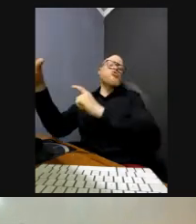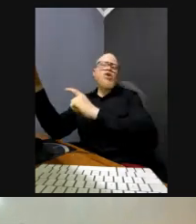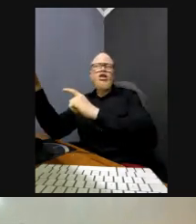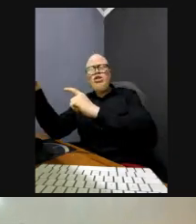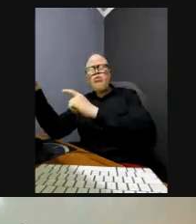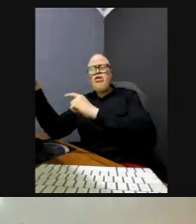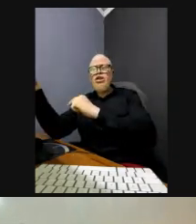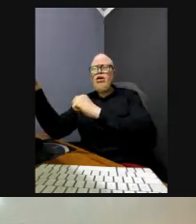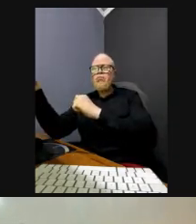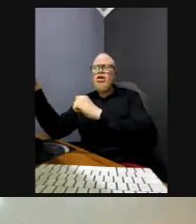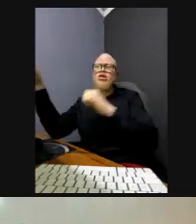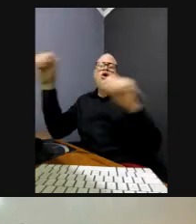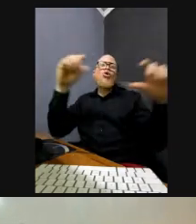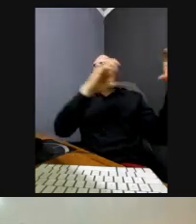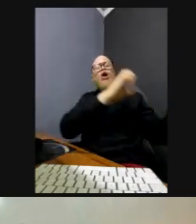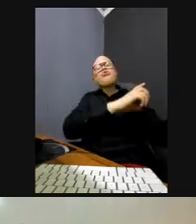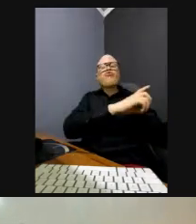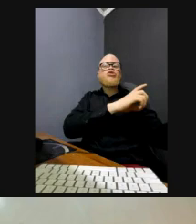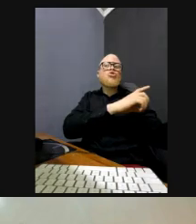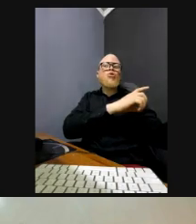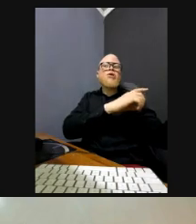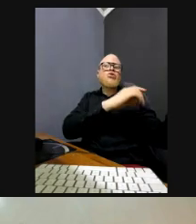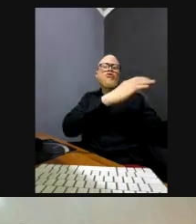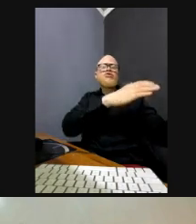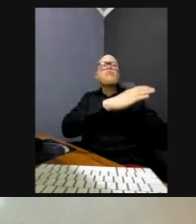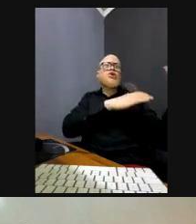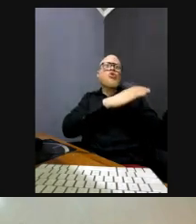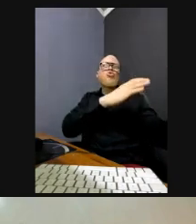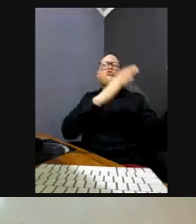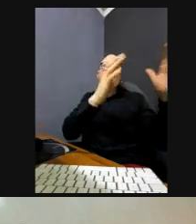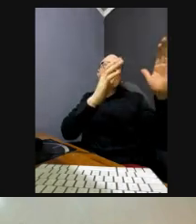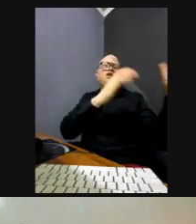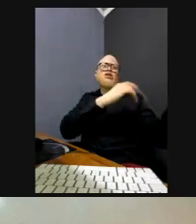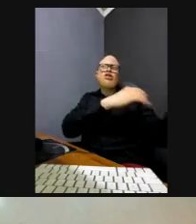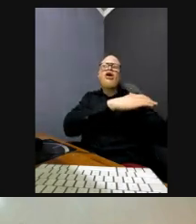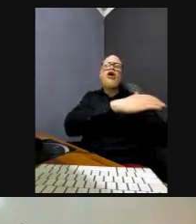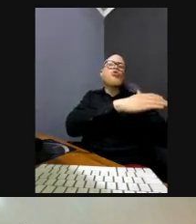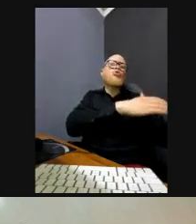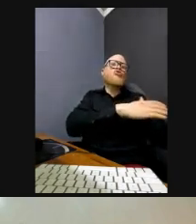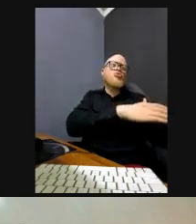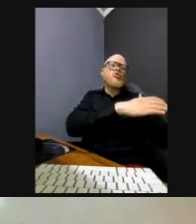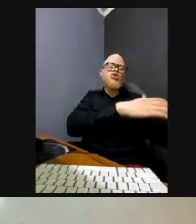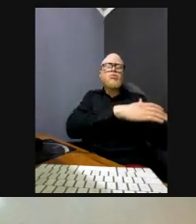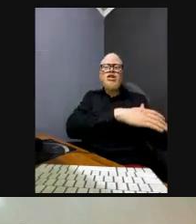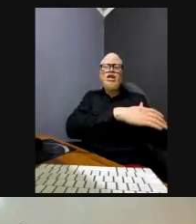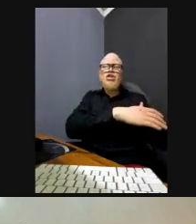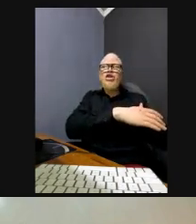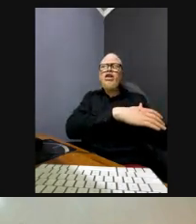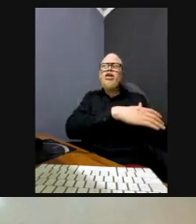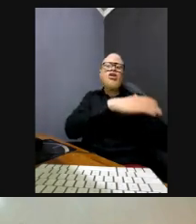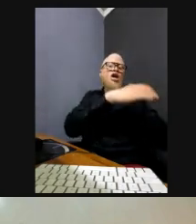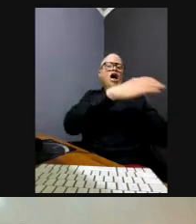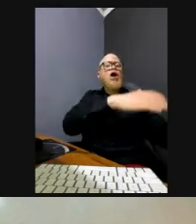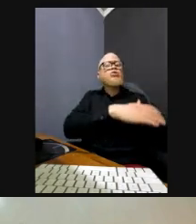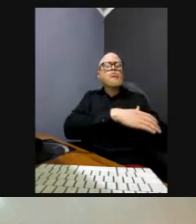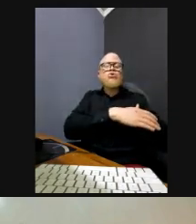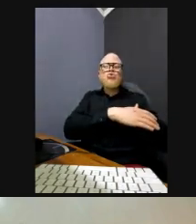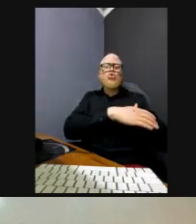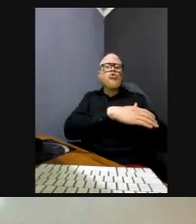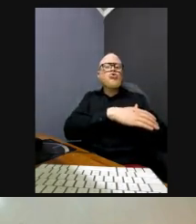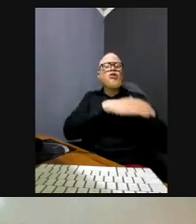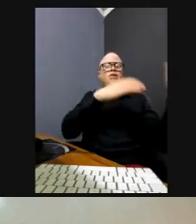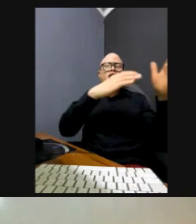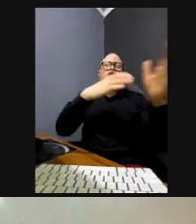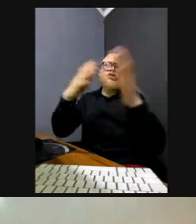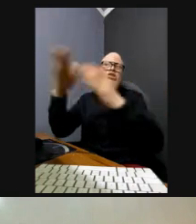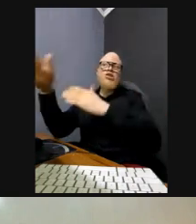were able to write this particular piece, or out of this comment of somebody who said that they are going through this particular challenge, I was able to